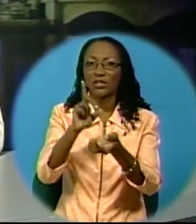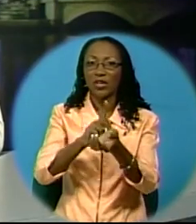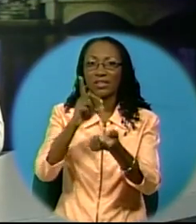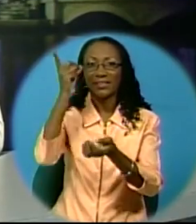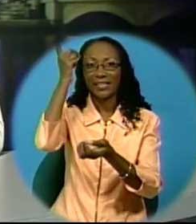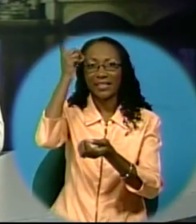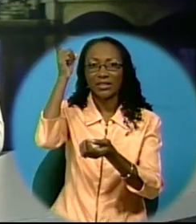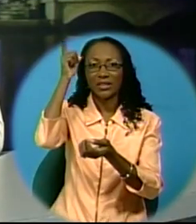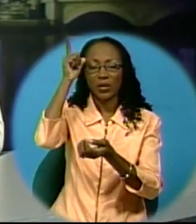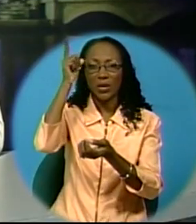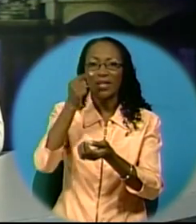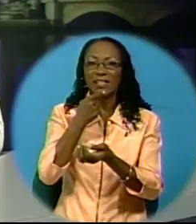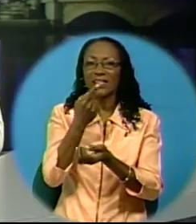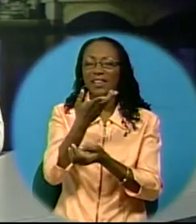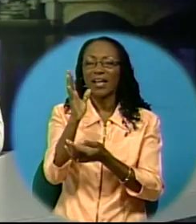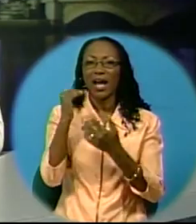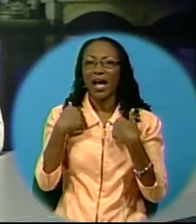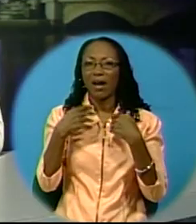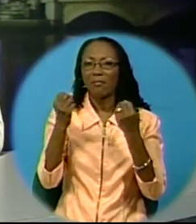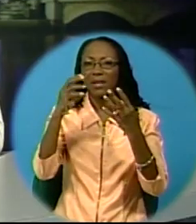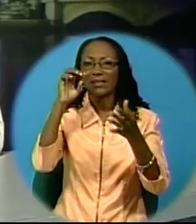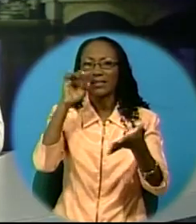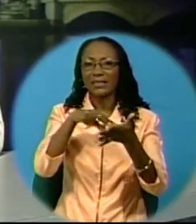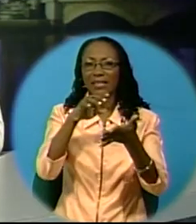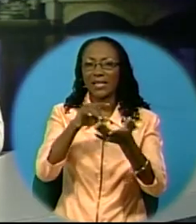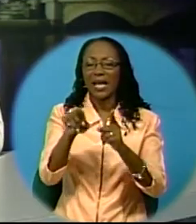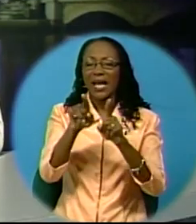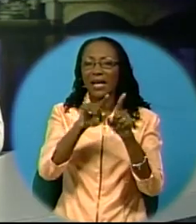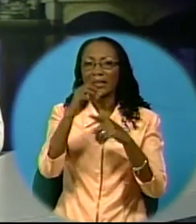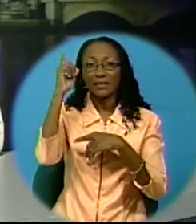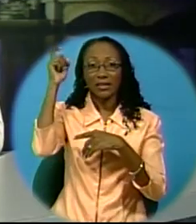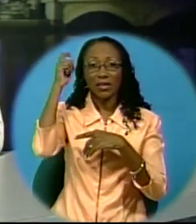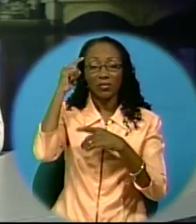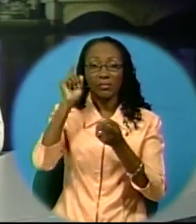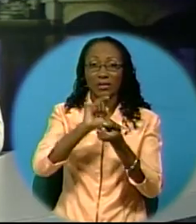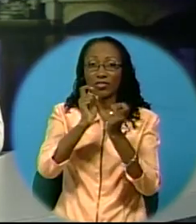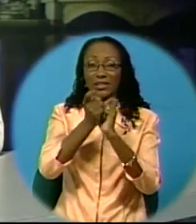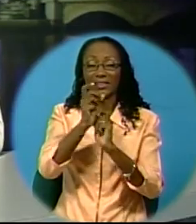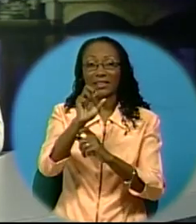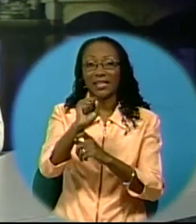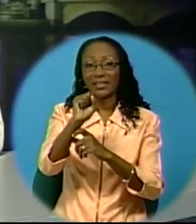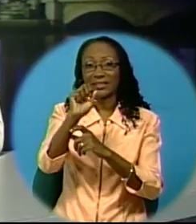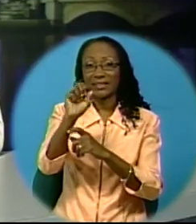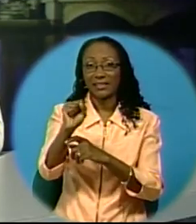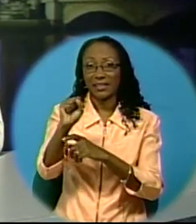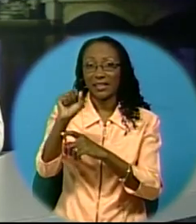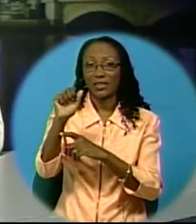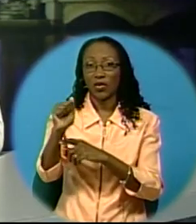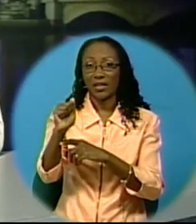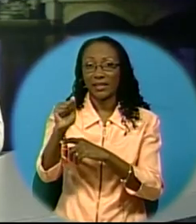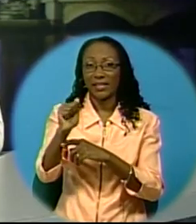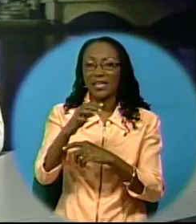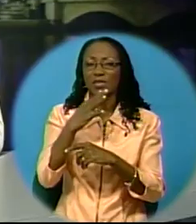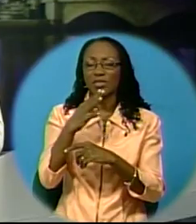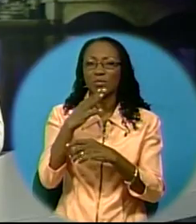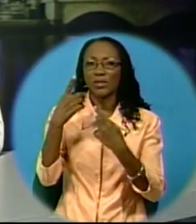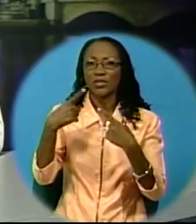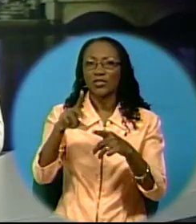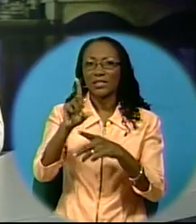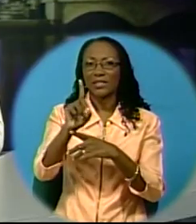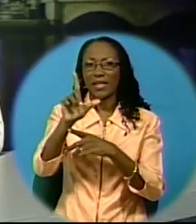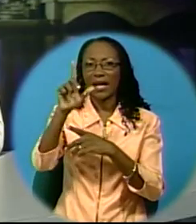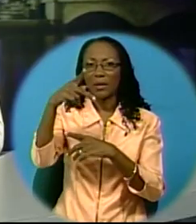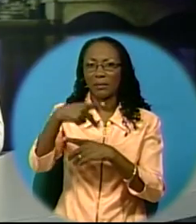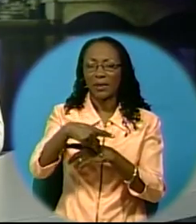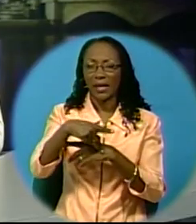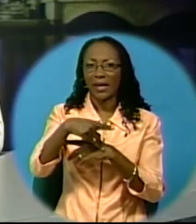will also be undertaken as government looks to transform the SSA. He was speaking during a DLP Christchurch East Branch meeting at the